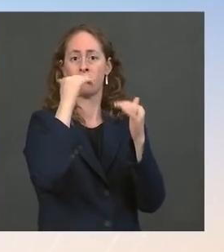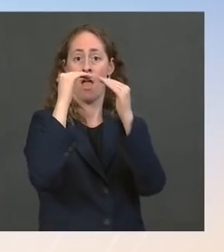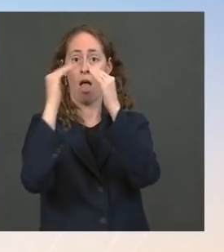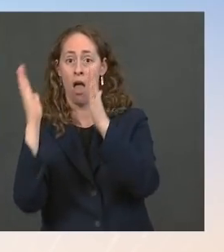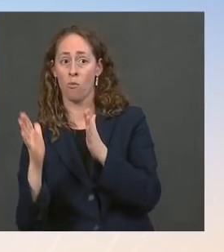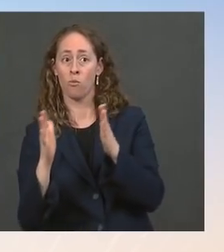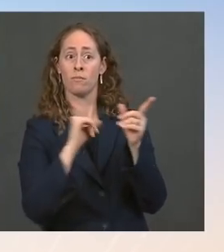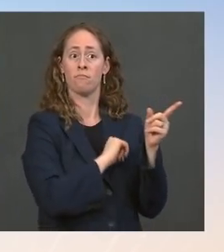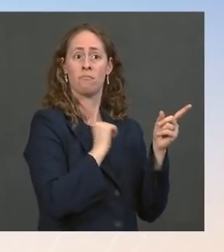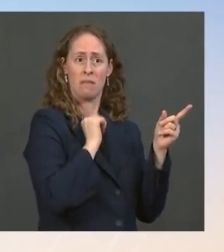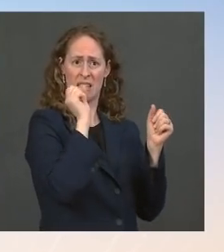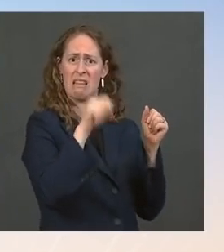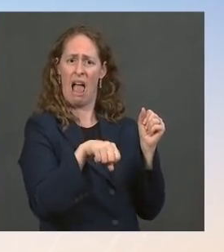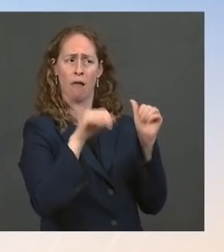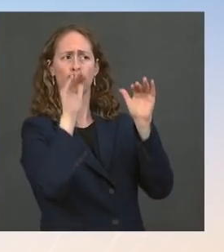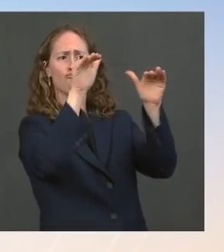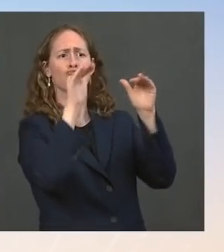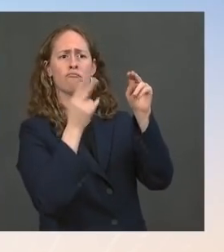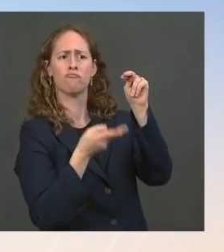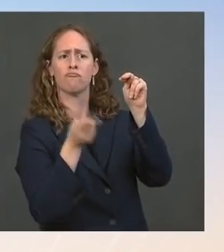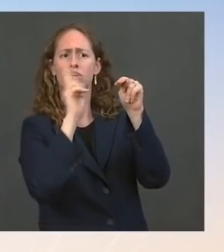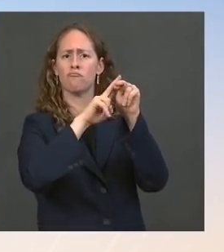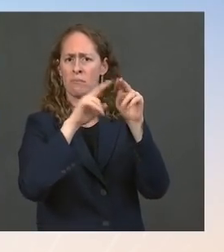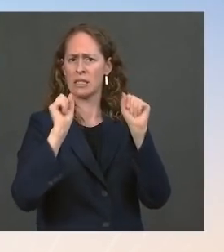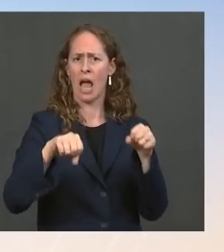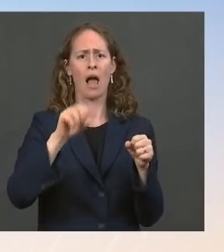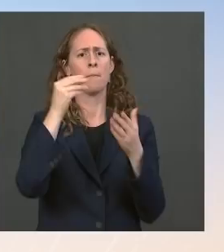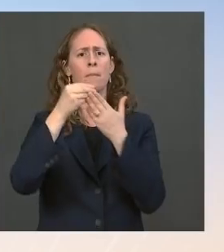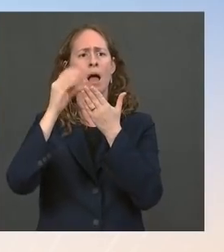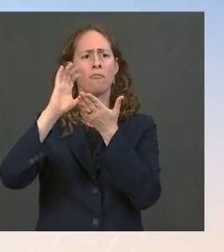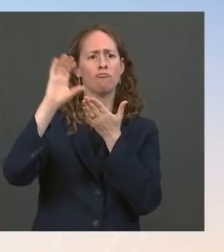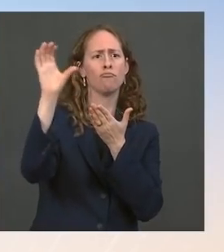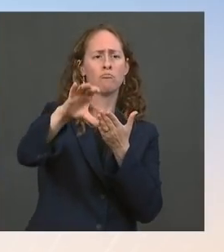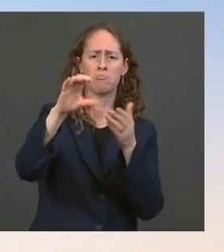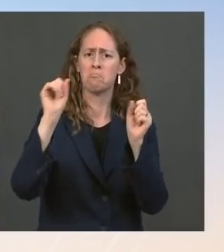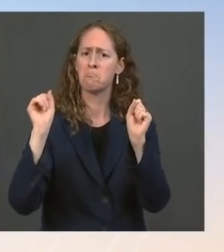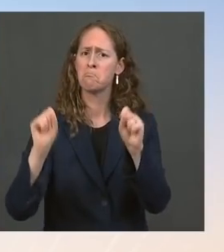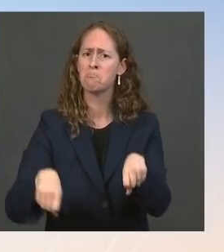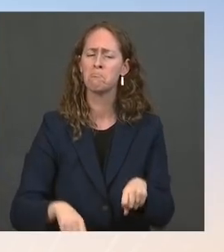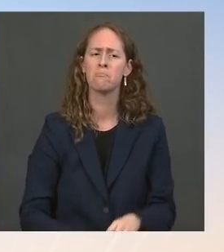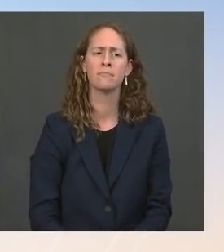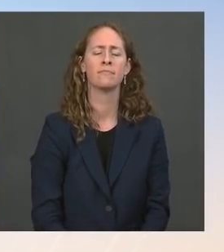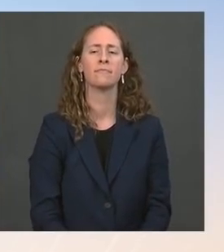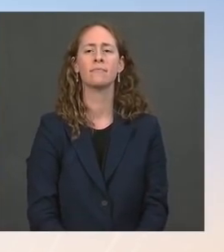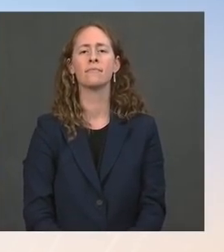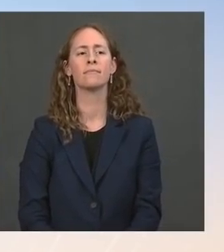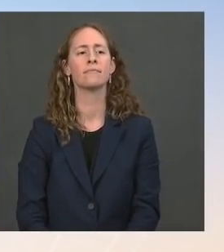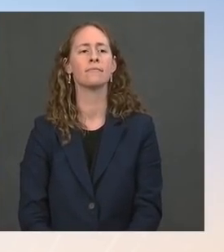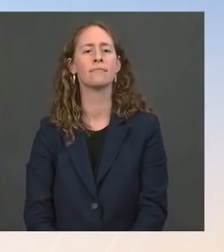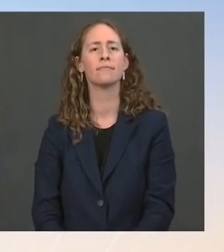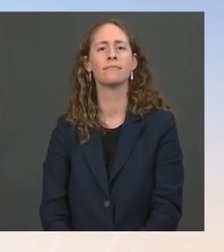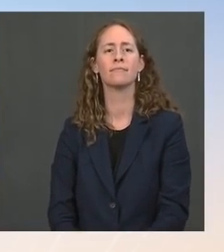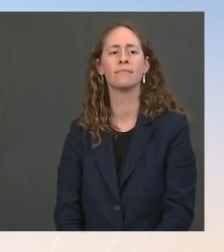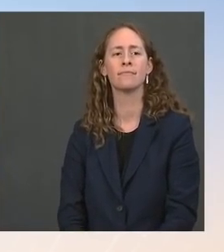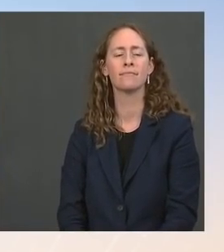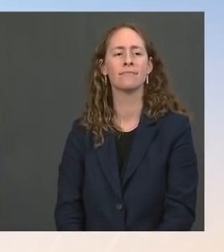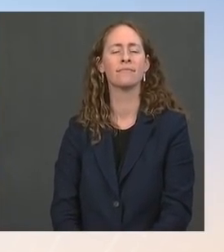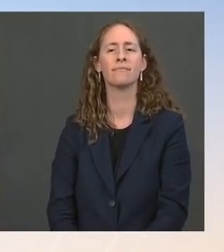of them and to ensure there's funding for a range of government programs. Go ahead. And then I'll go, and then I'll jump more to the back. Go